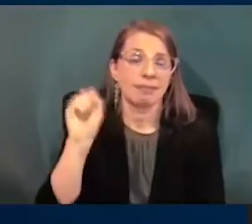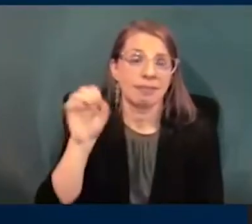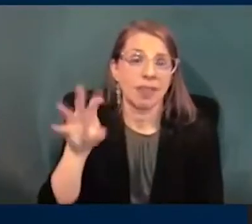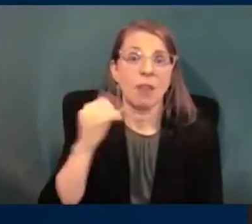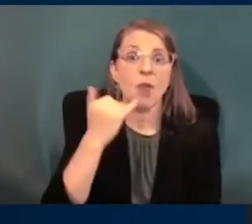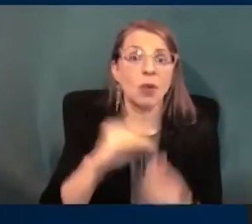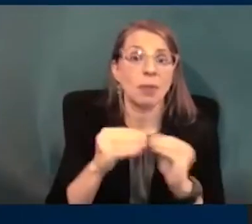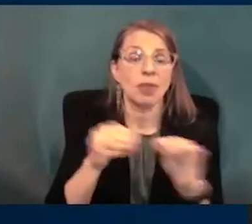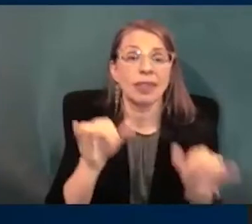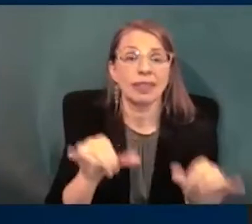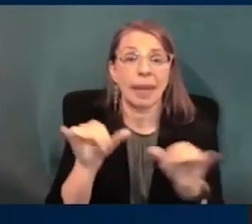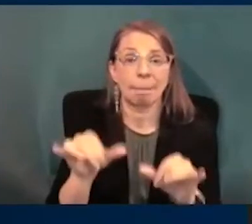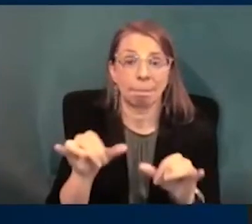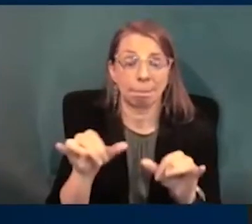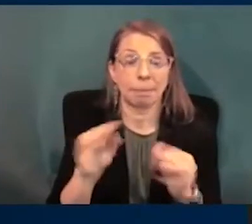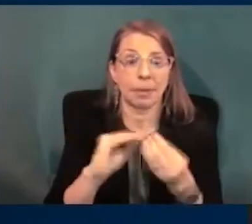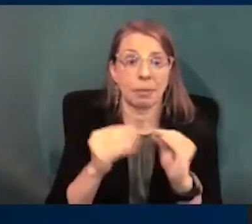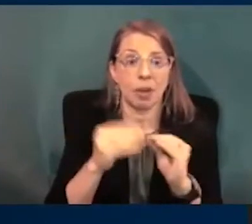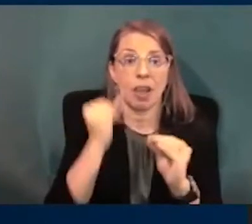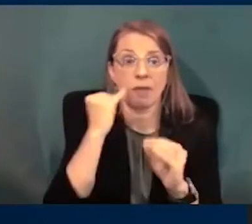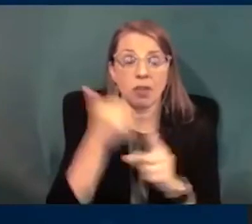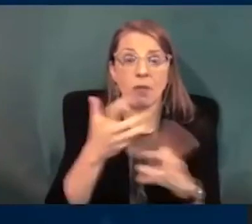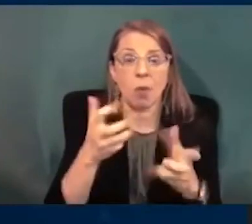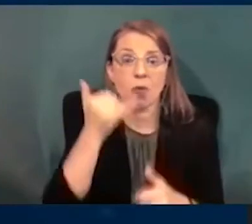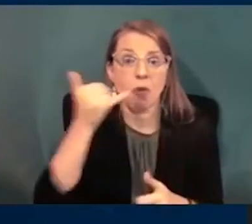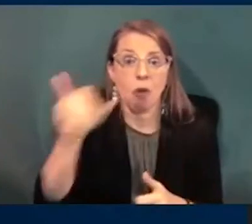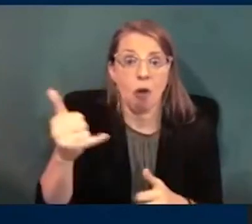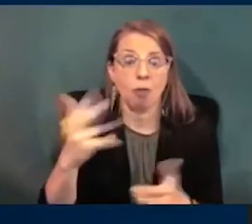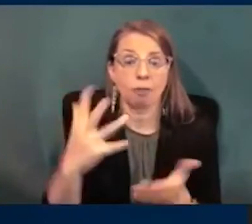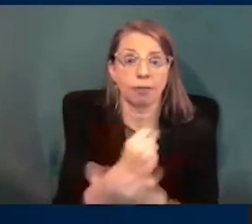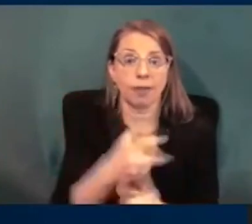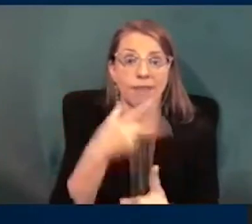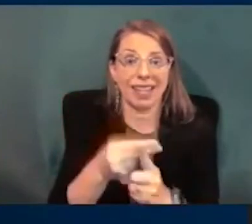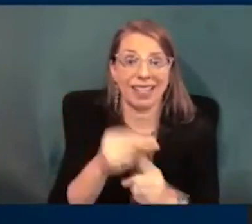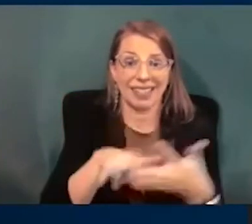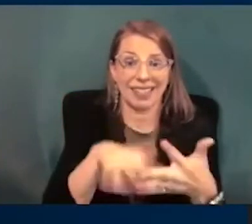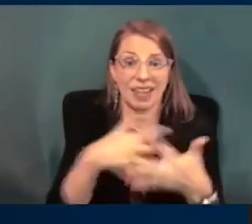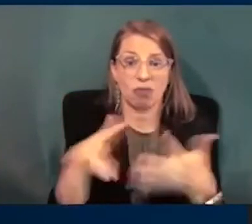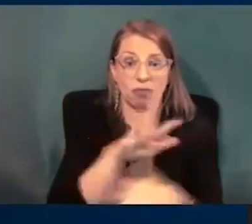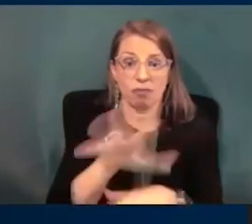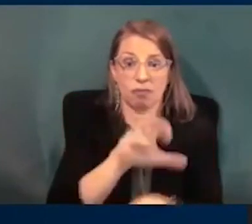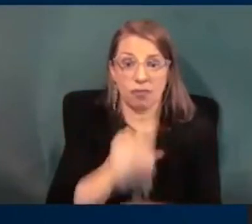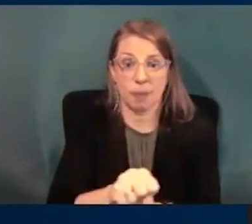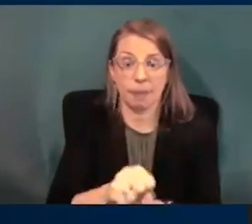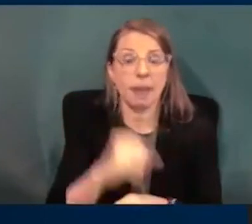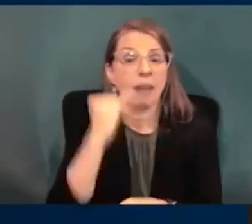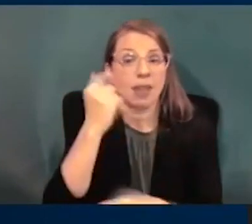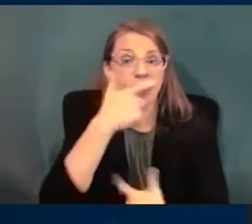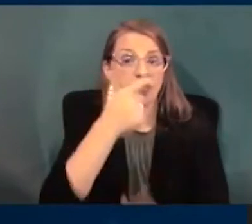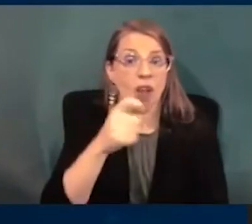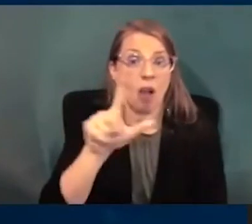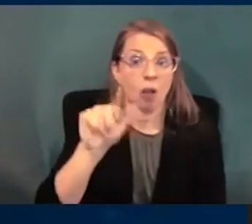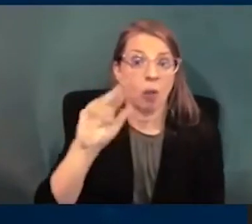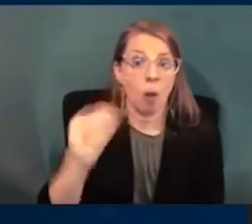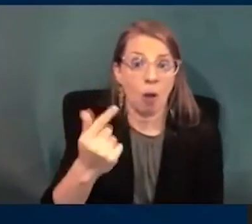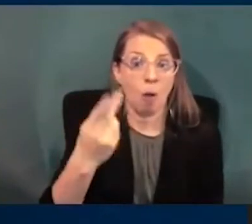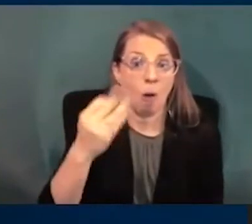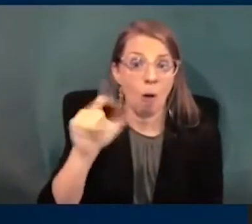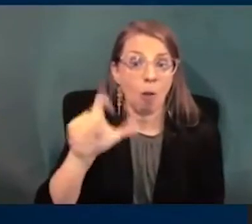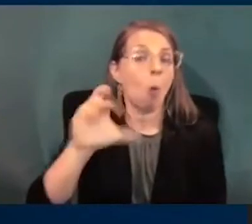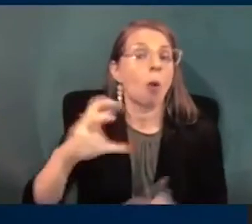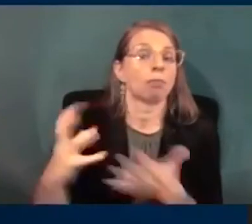same number if you want to call and get a vaccine scheduled. So if you're interested in long hauler or you want to get a vaccine,